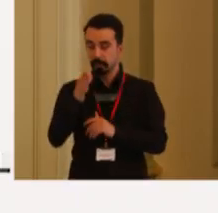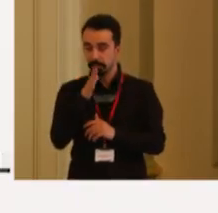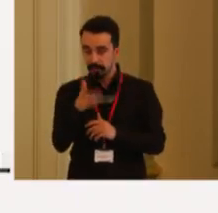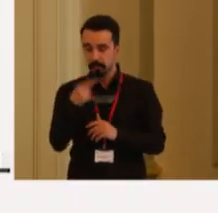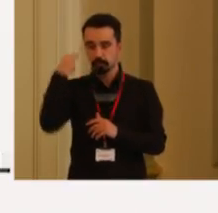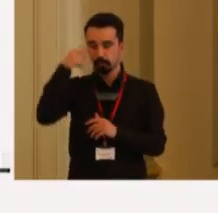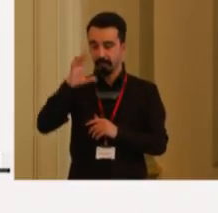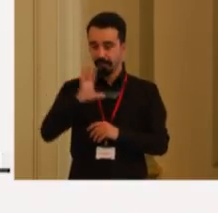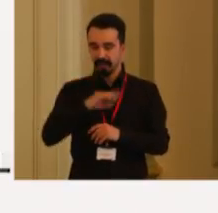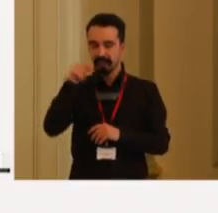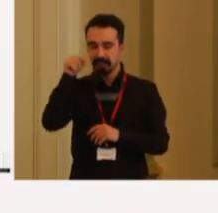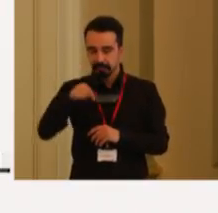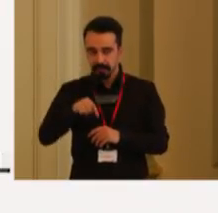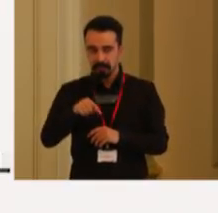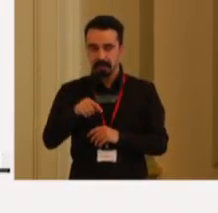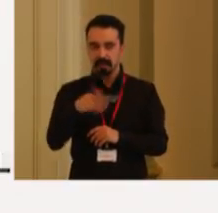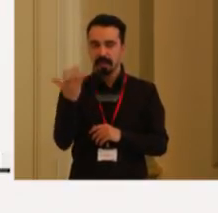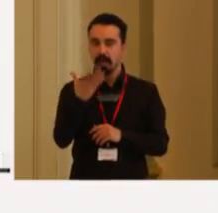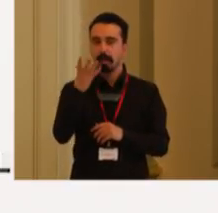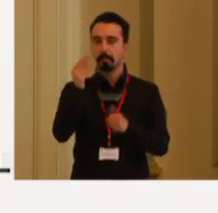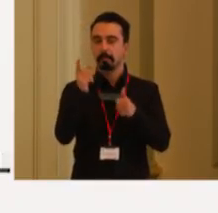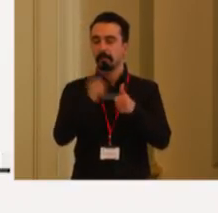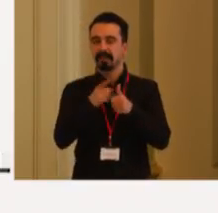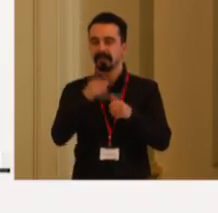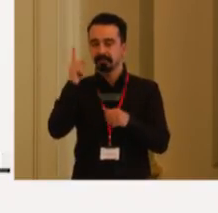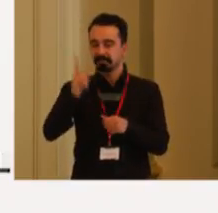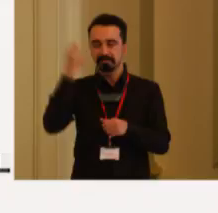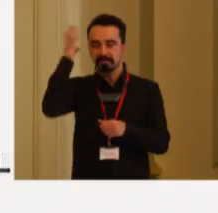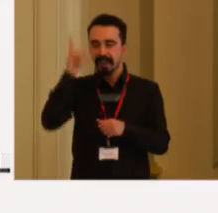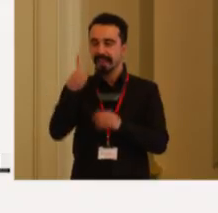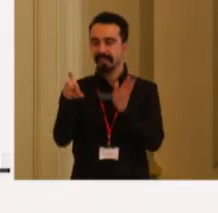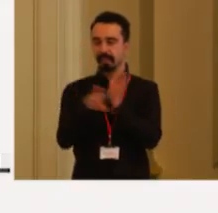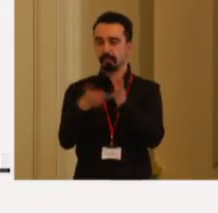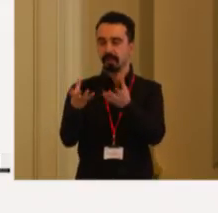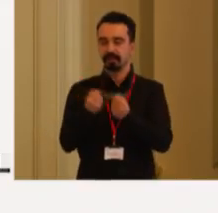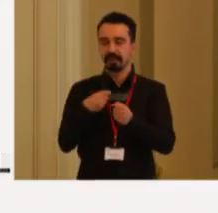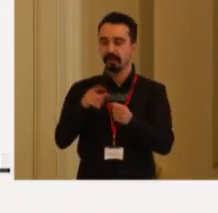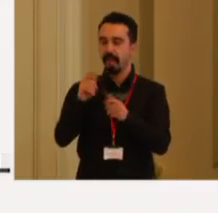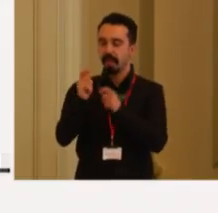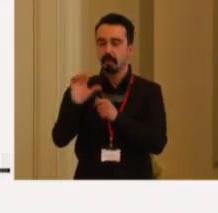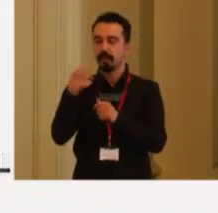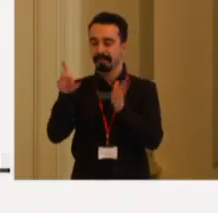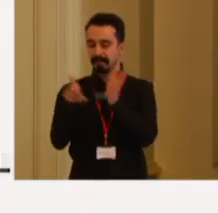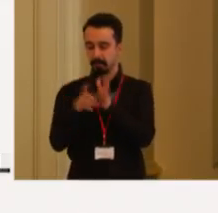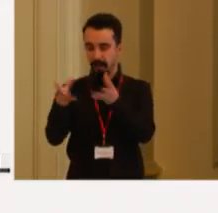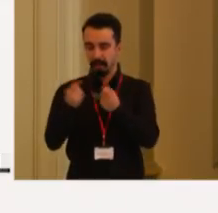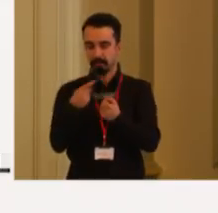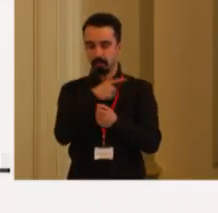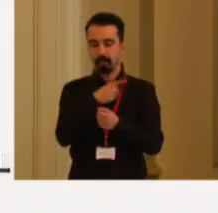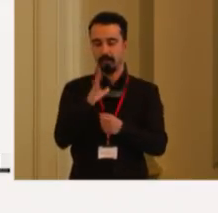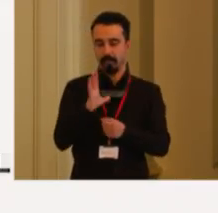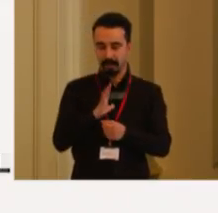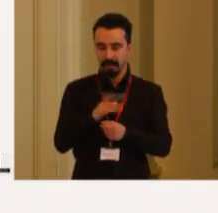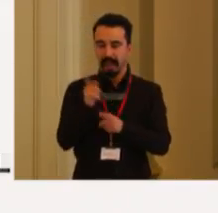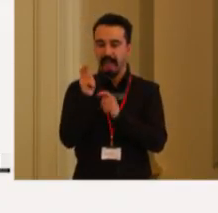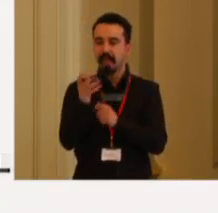that paradigm, meaning that would be used to leverage capacity. But nowadays, it is seen as a